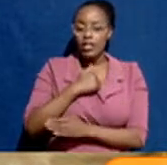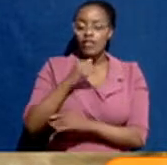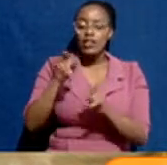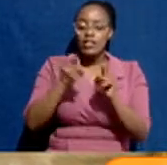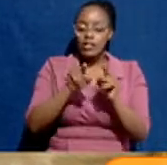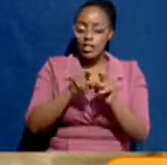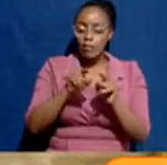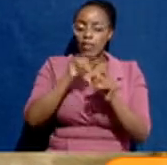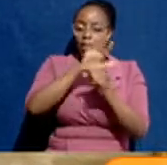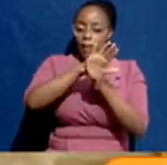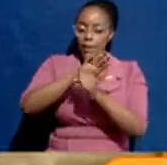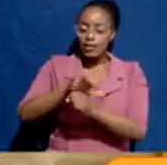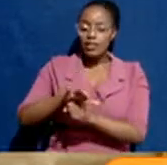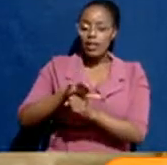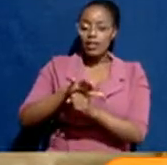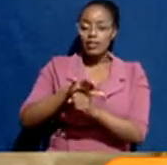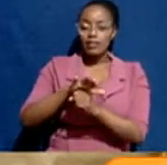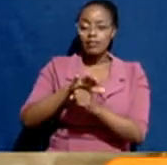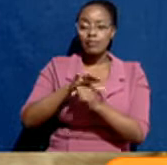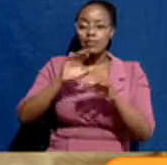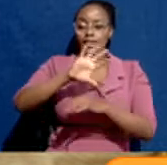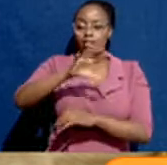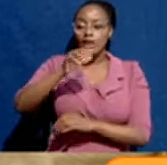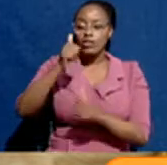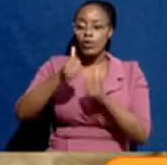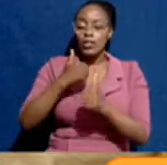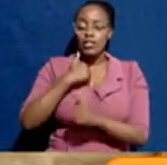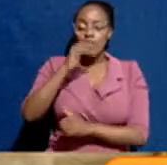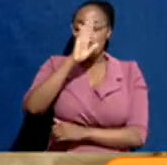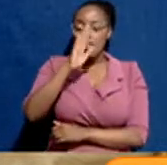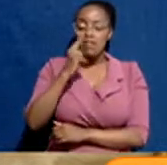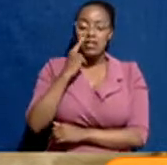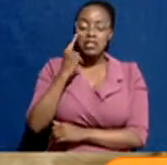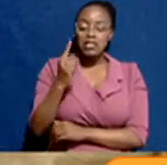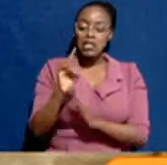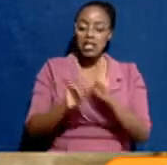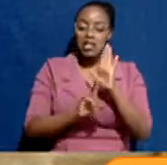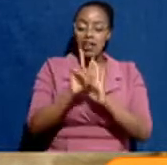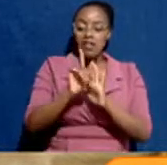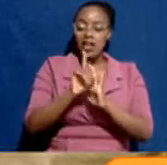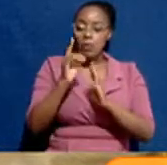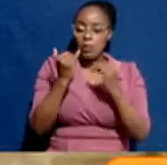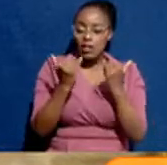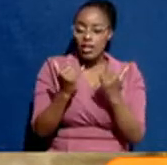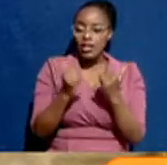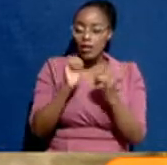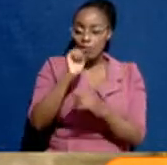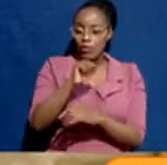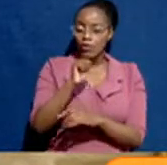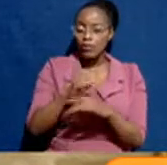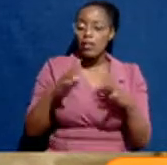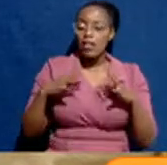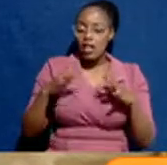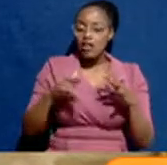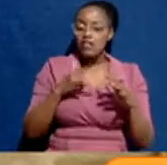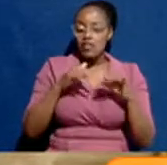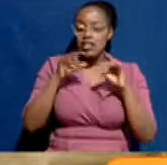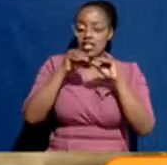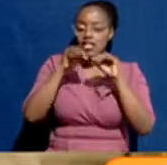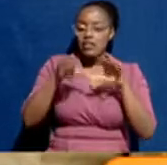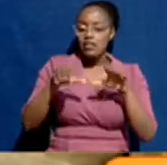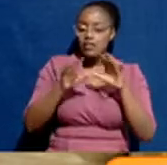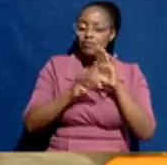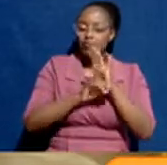the marginalized counties, which have never seen development right now, they can boast of development in their